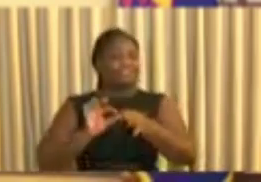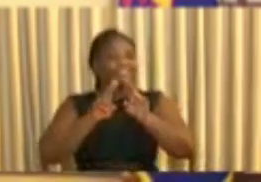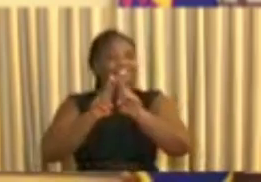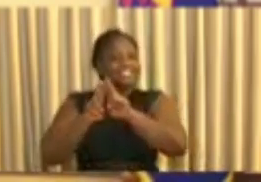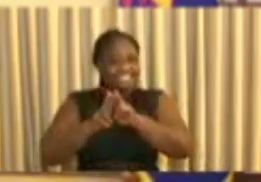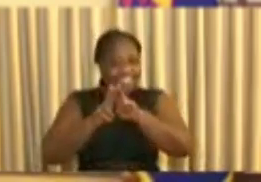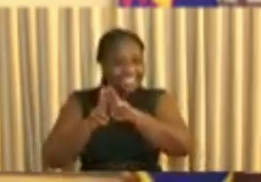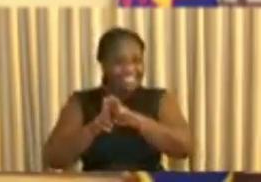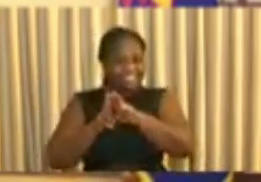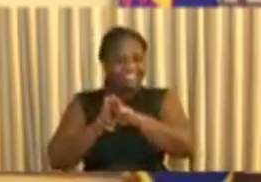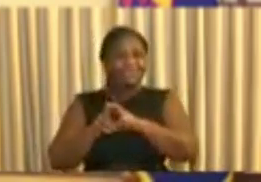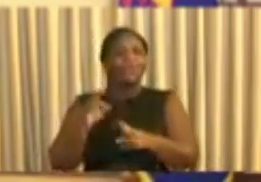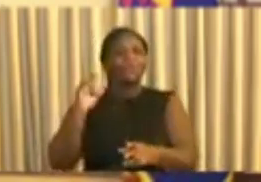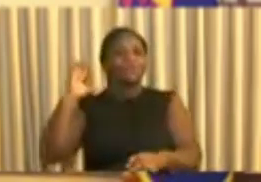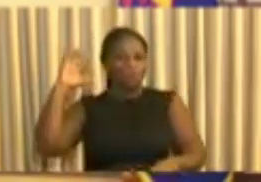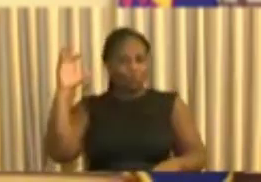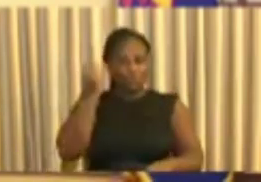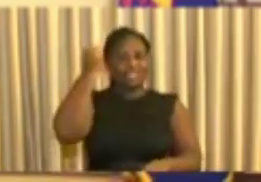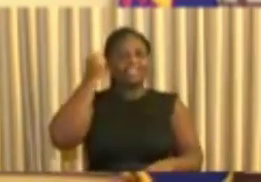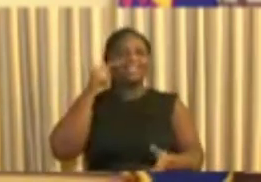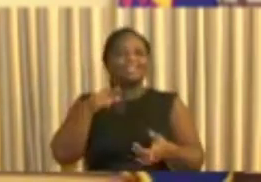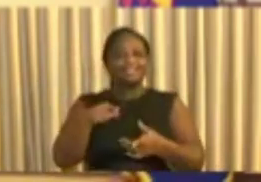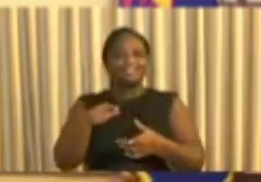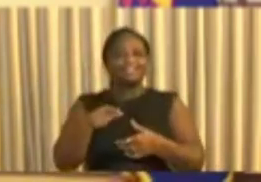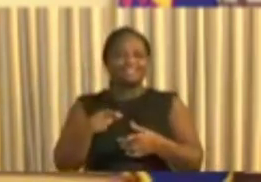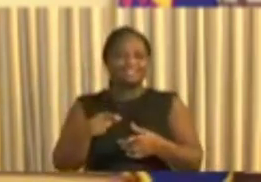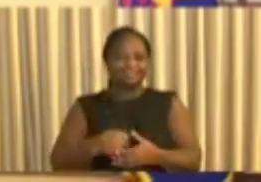United, we're going to win this battle.